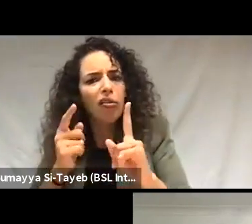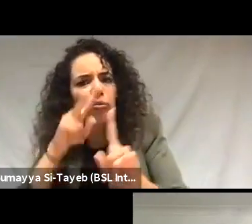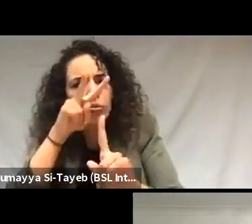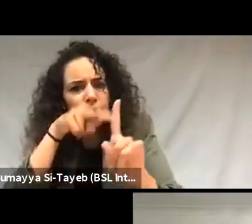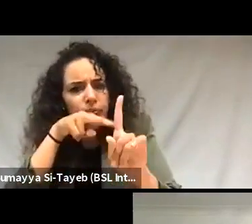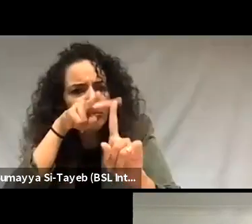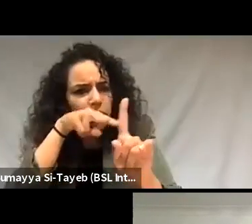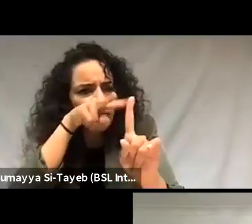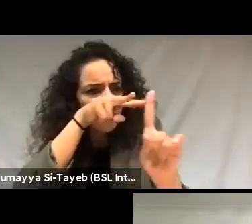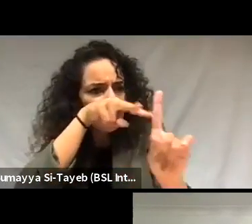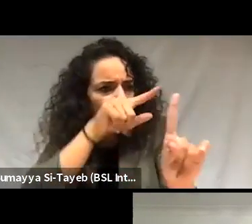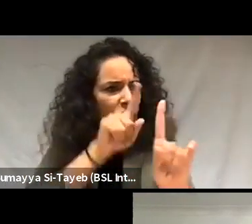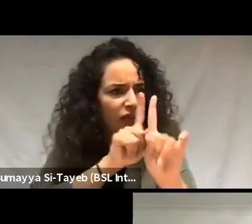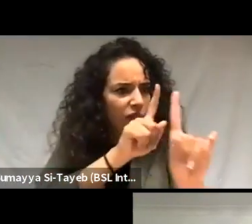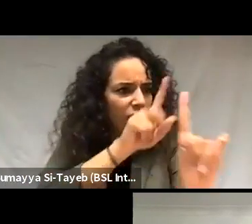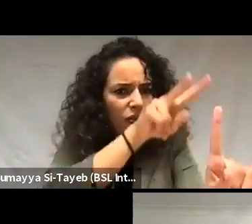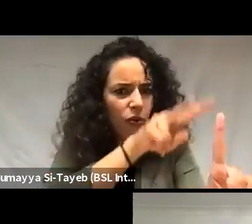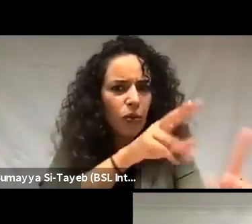that